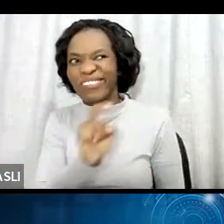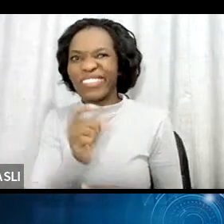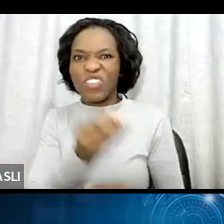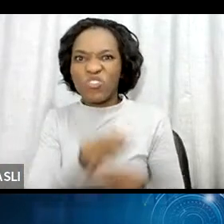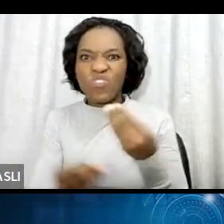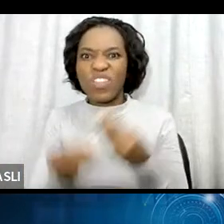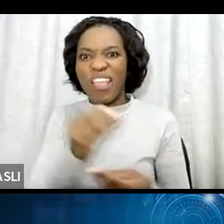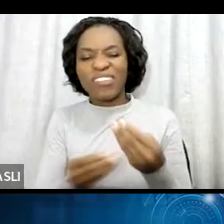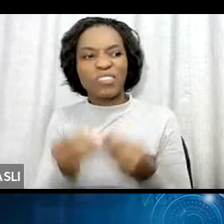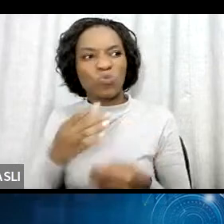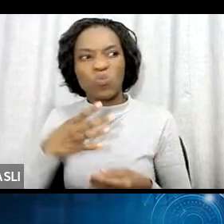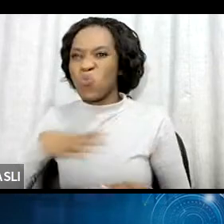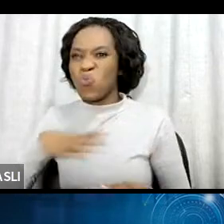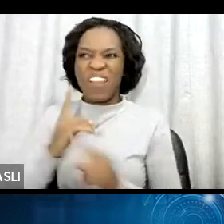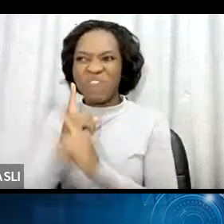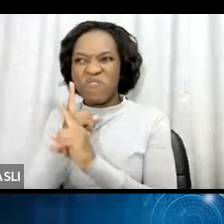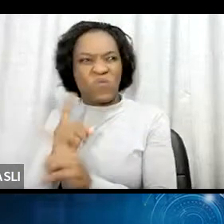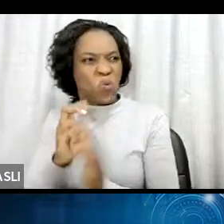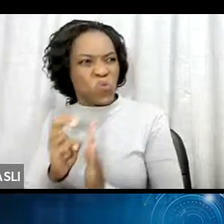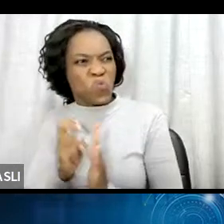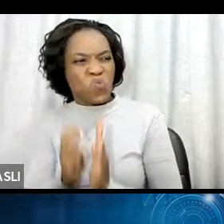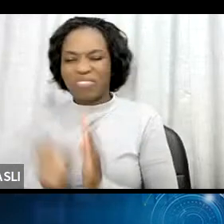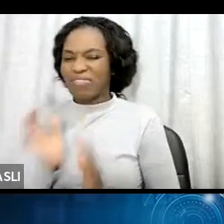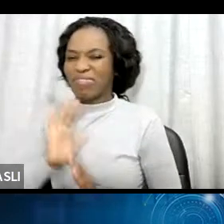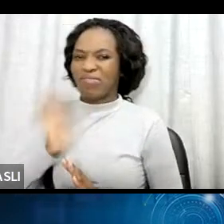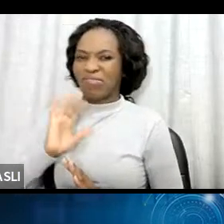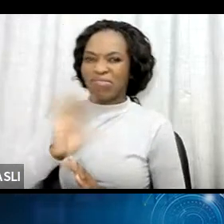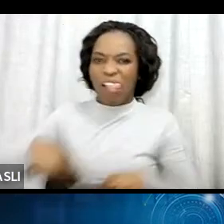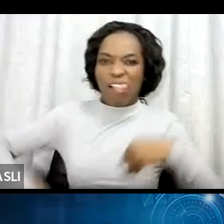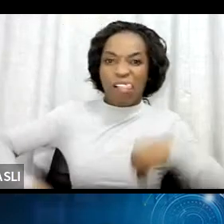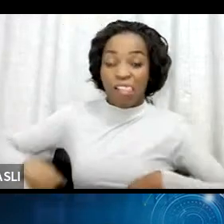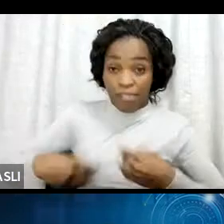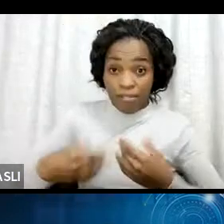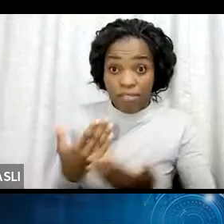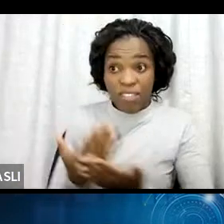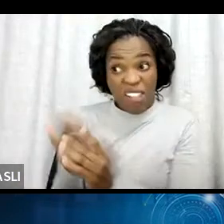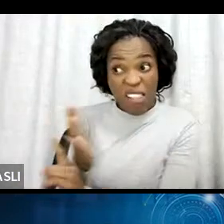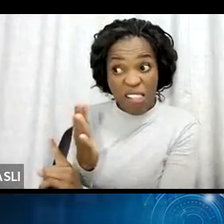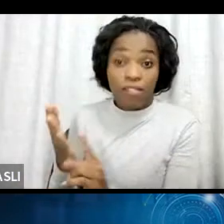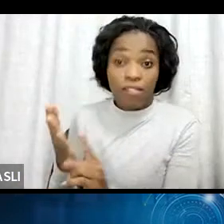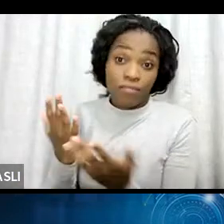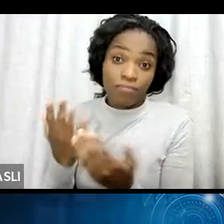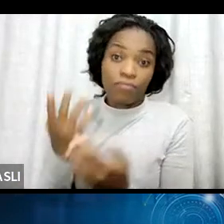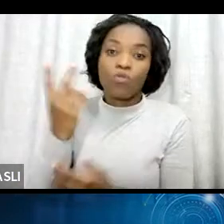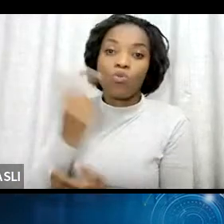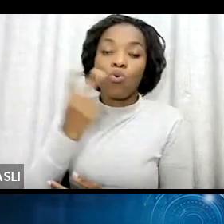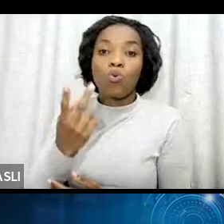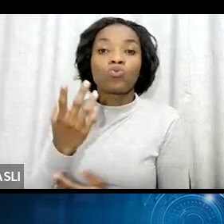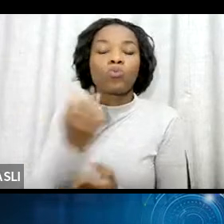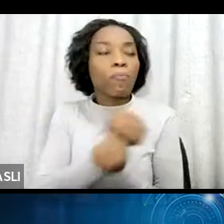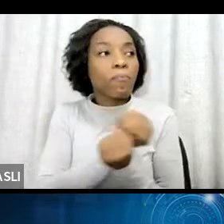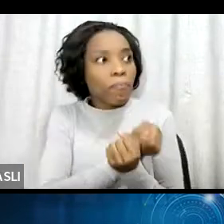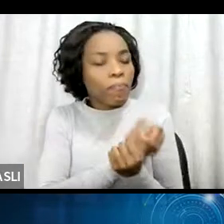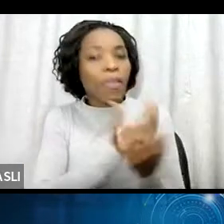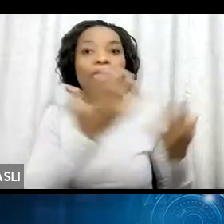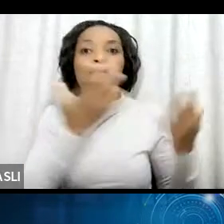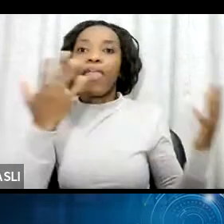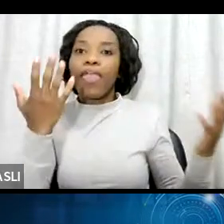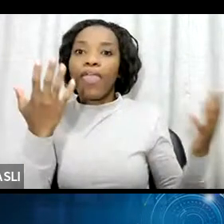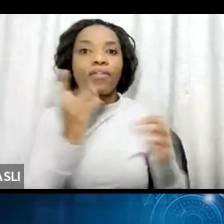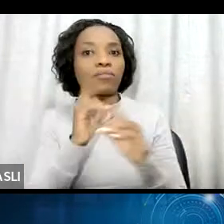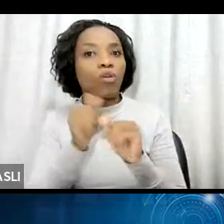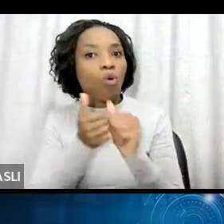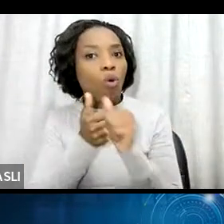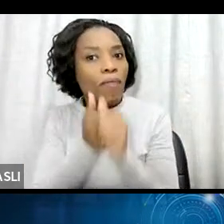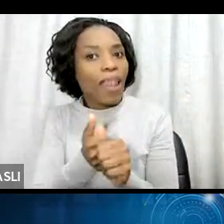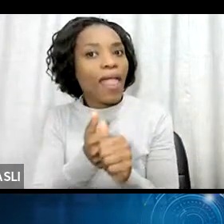due processes. And there is as well quite many compliant traders who see things out there which SARS may